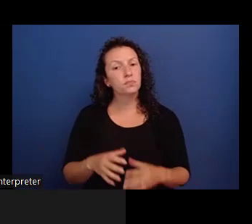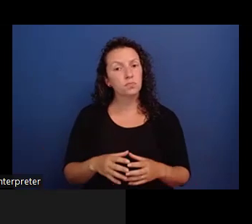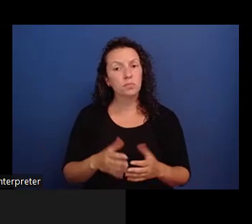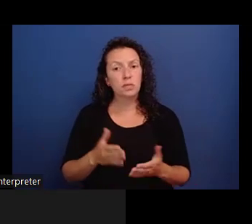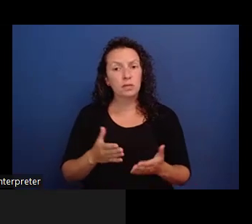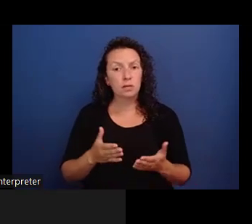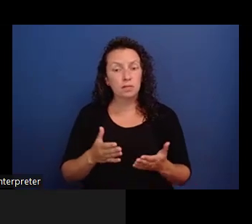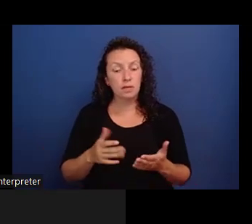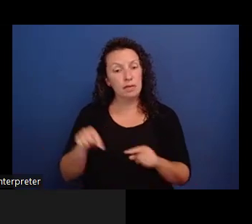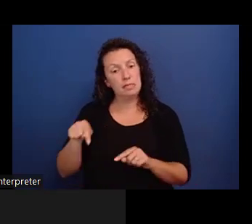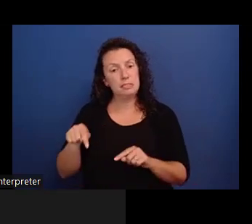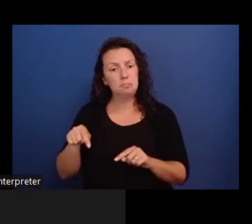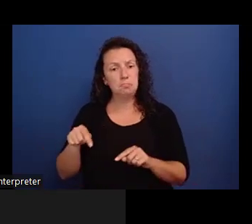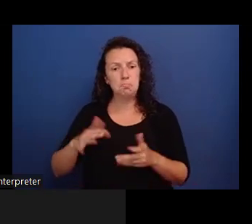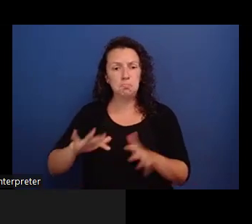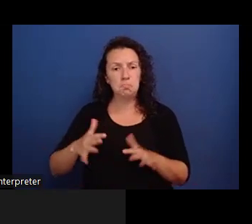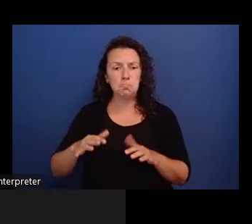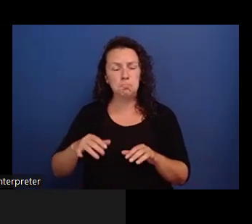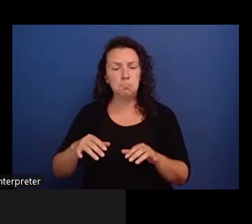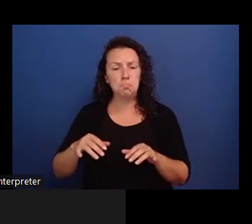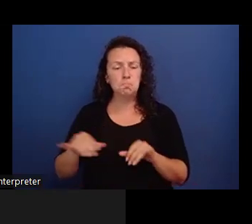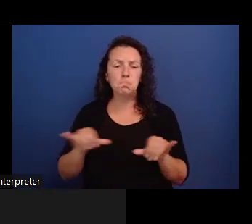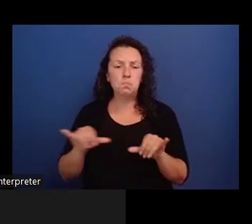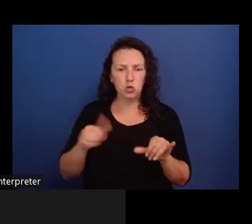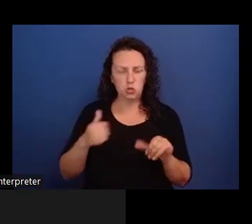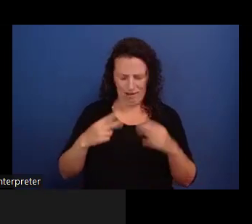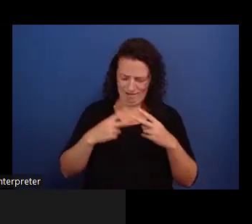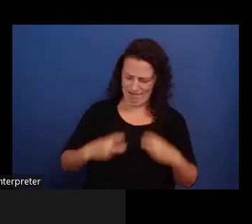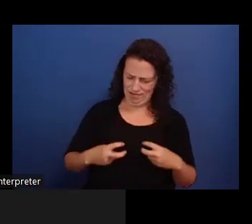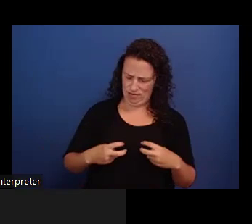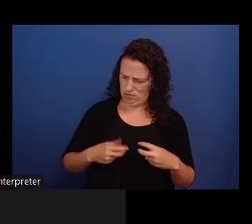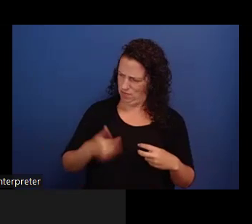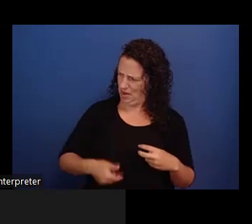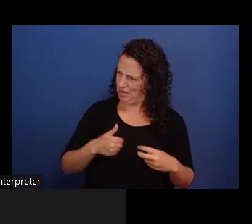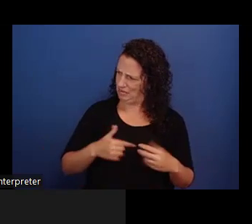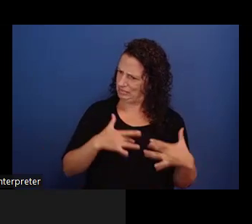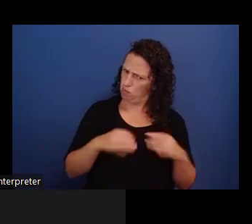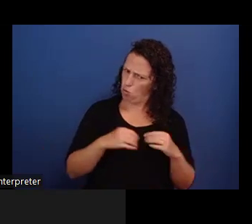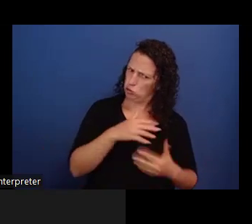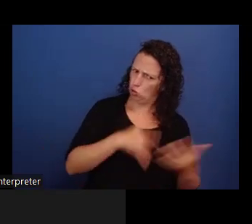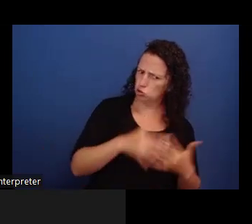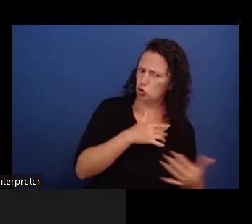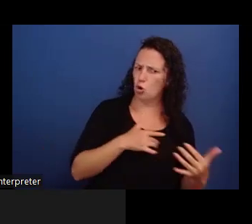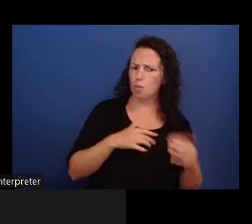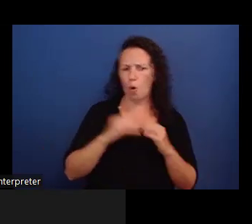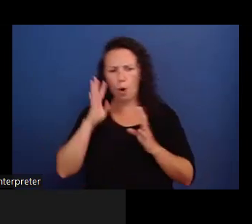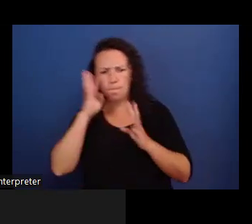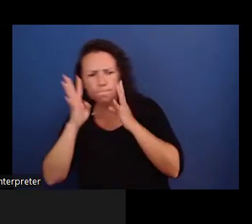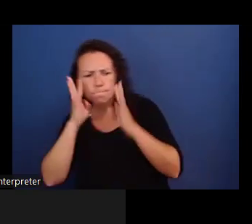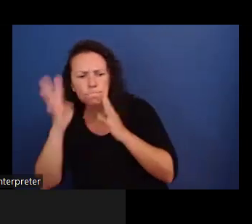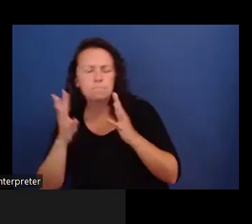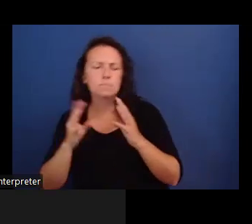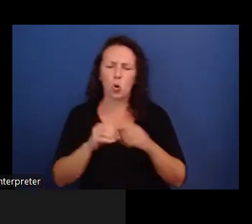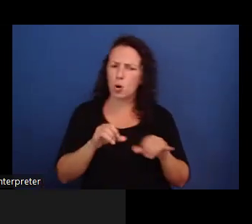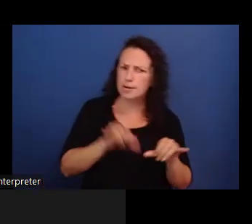of look at this as almost, oh, let's see, what am I? Am I someone who's more social than artistic, or more